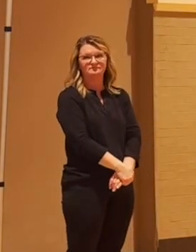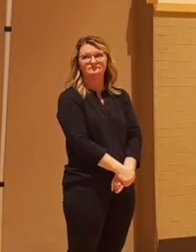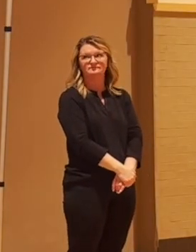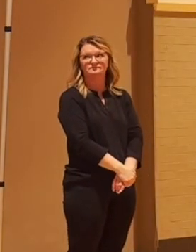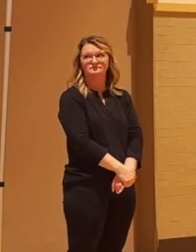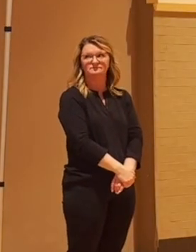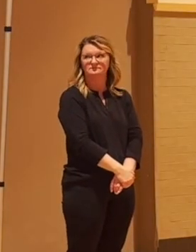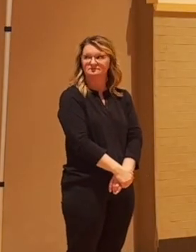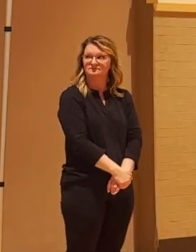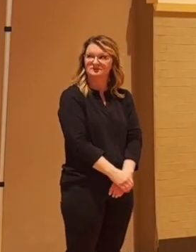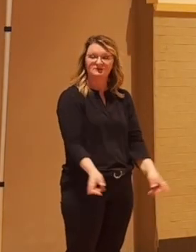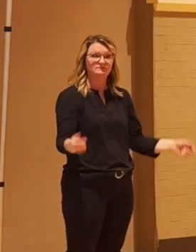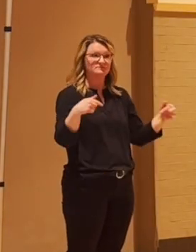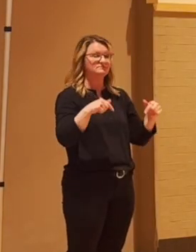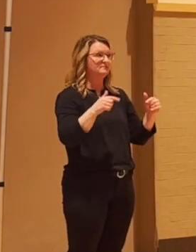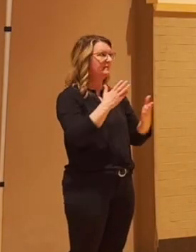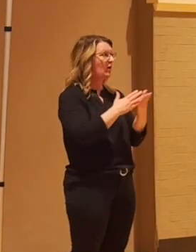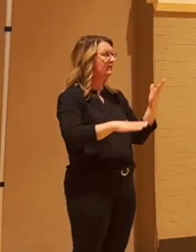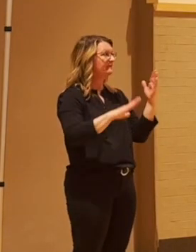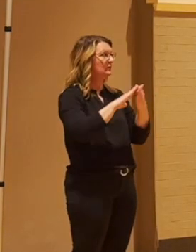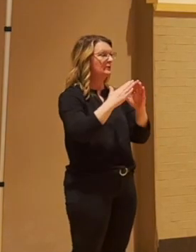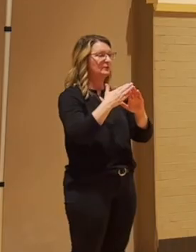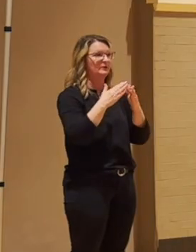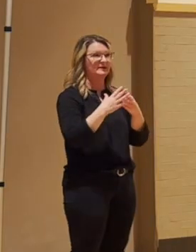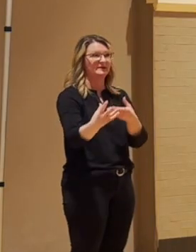We are here, part of our community engagement.